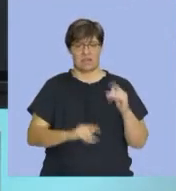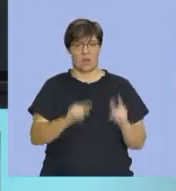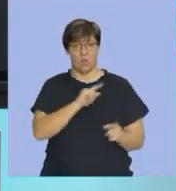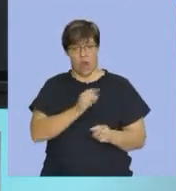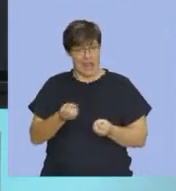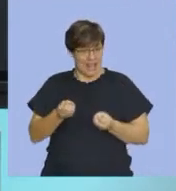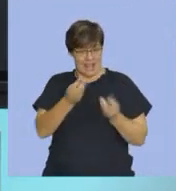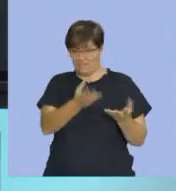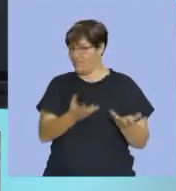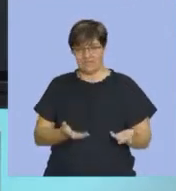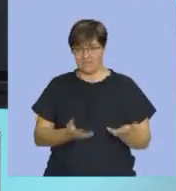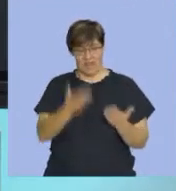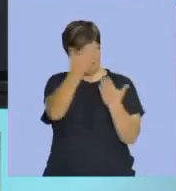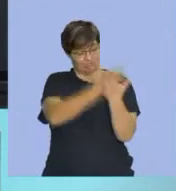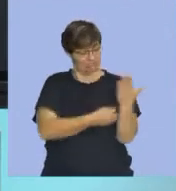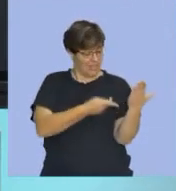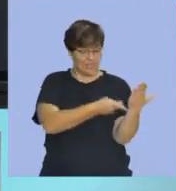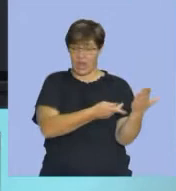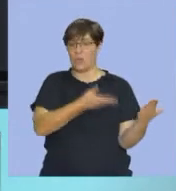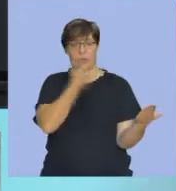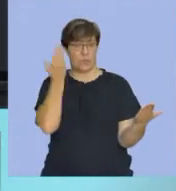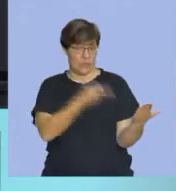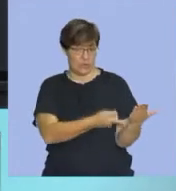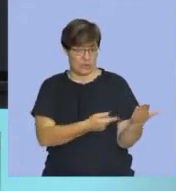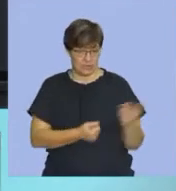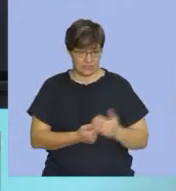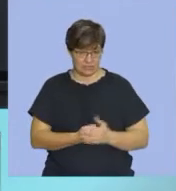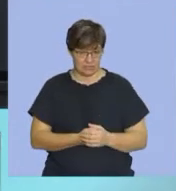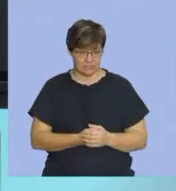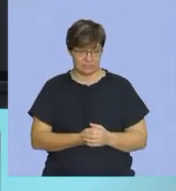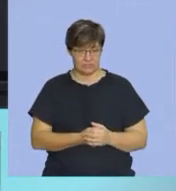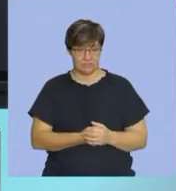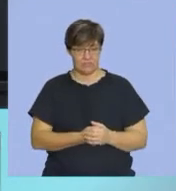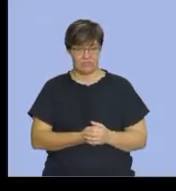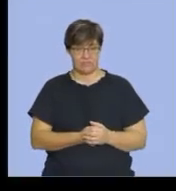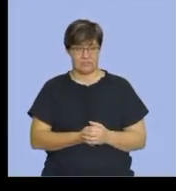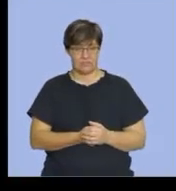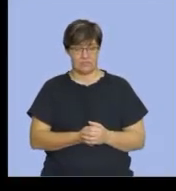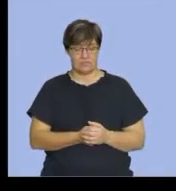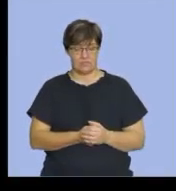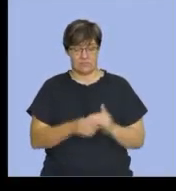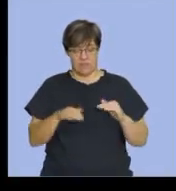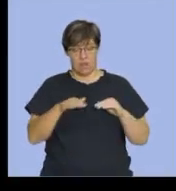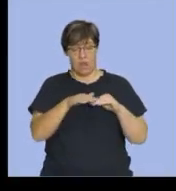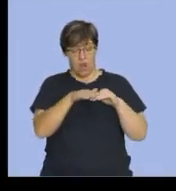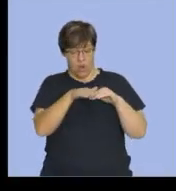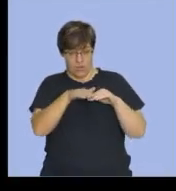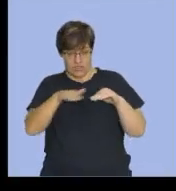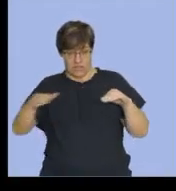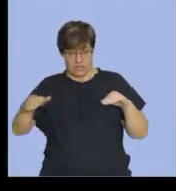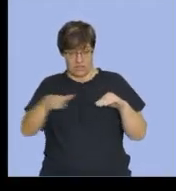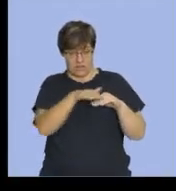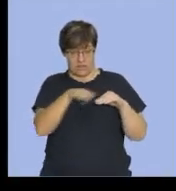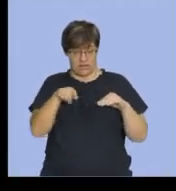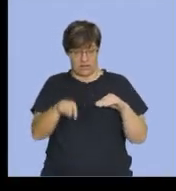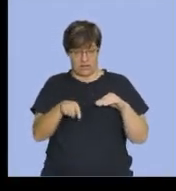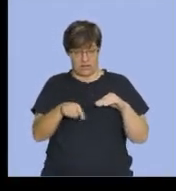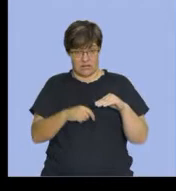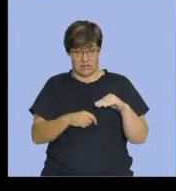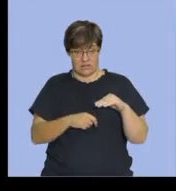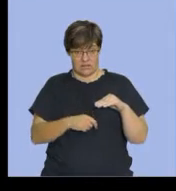because they're not going to give this to you. It's not on your information sheet, okay? The horizontal